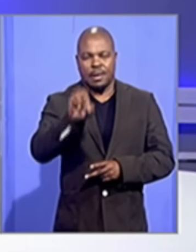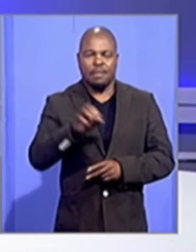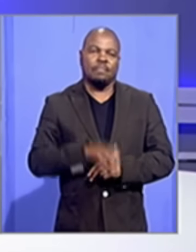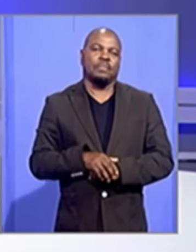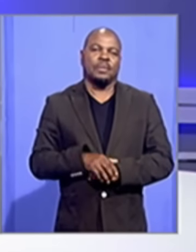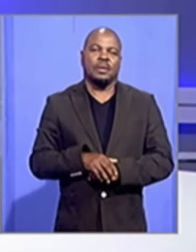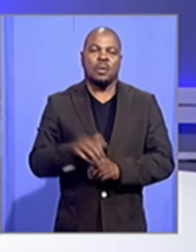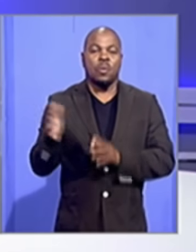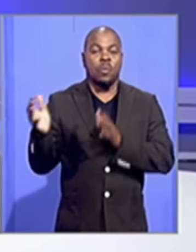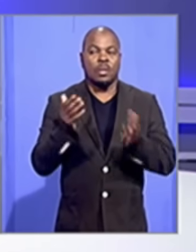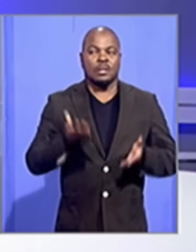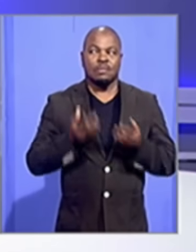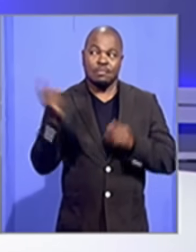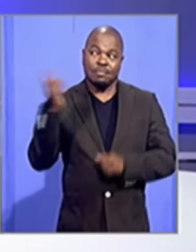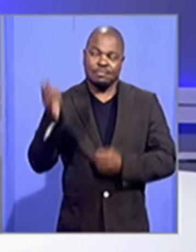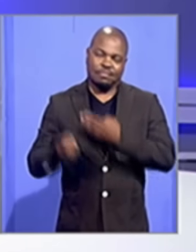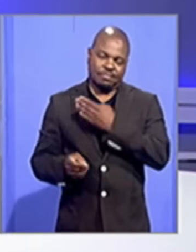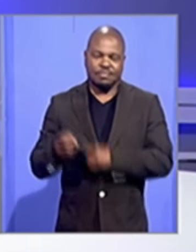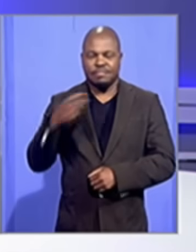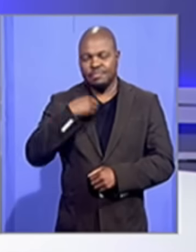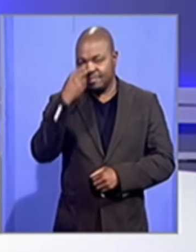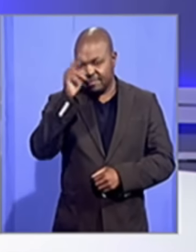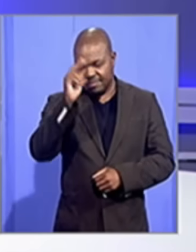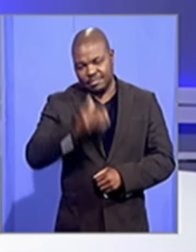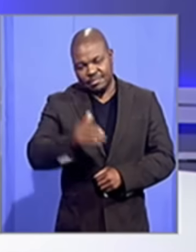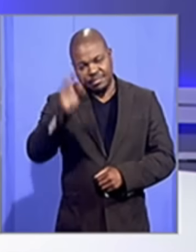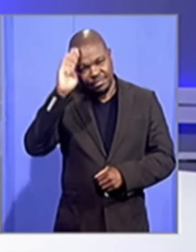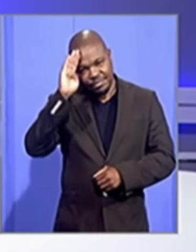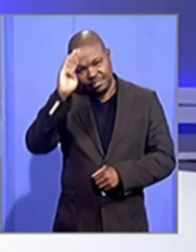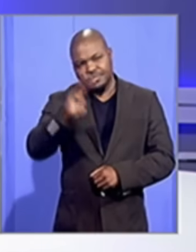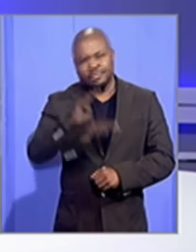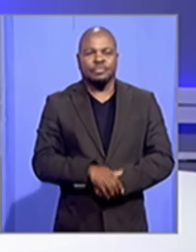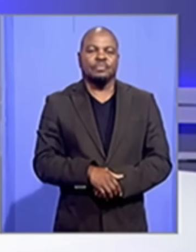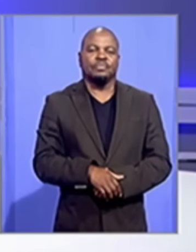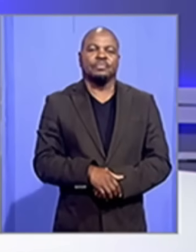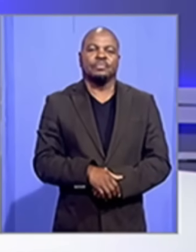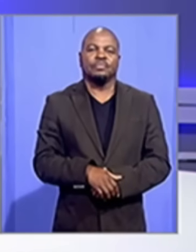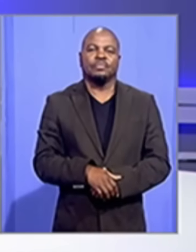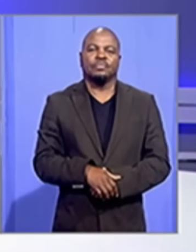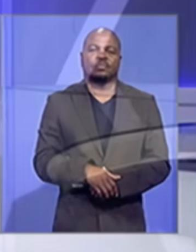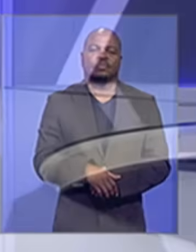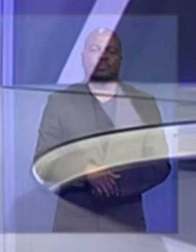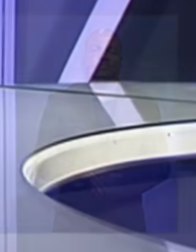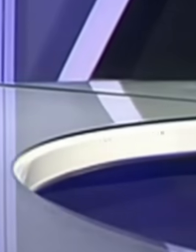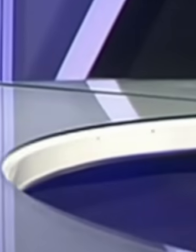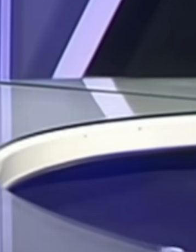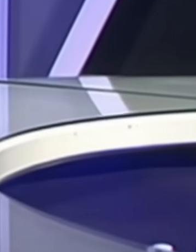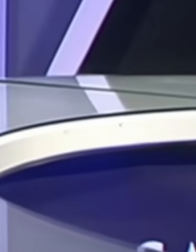tlogela ka ponelopele ya maemo a bosa go fitlha re kopana gape mo nakong e tlang. Sala sentle.